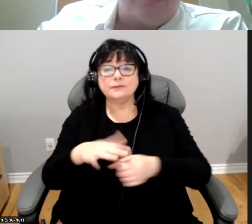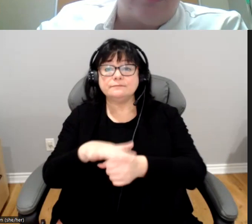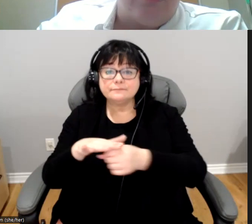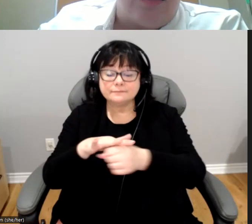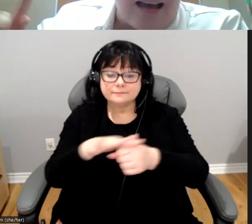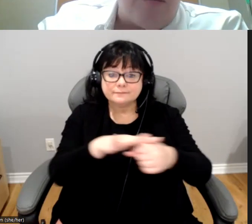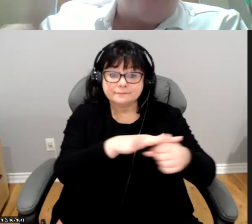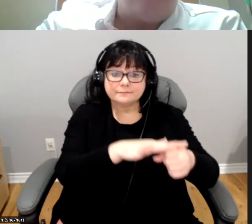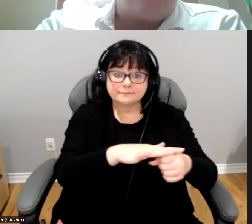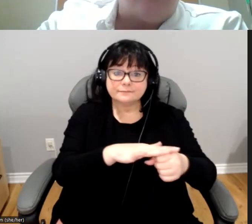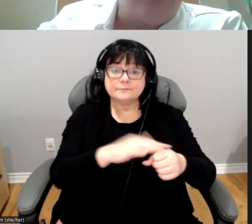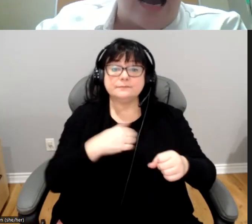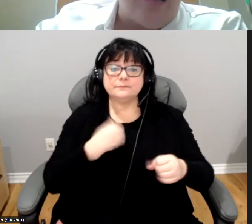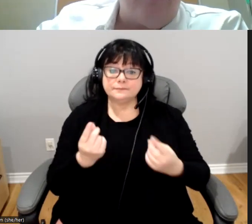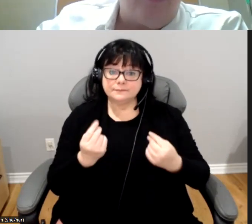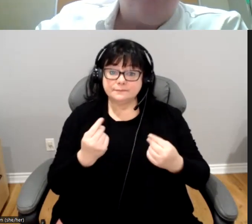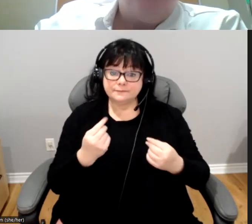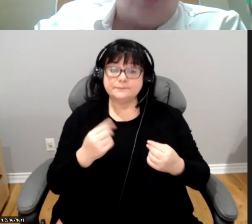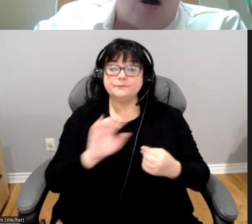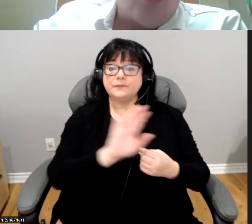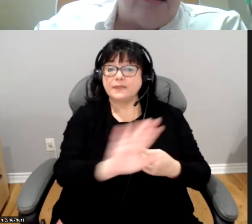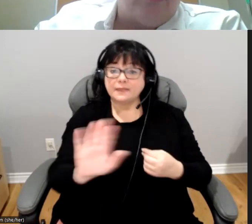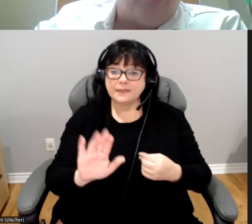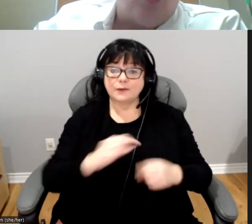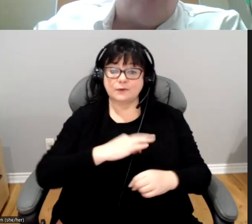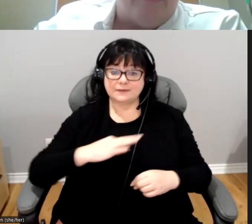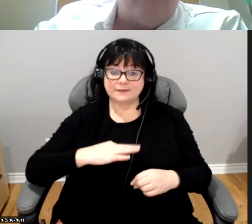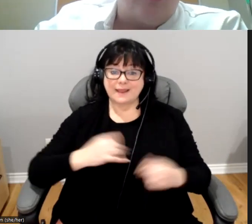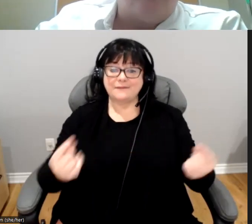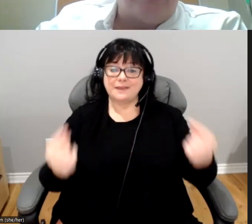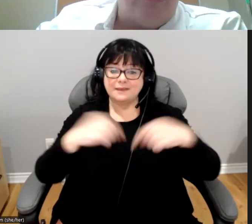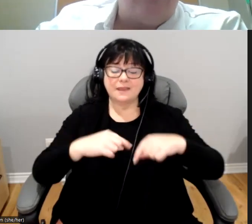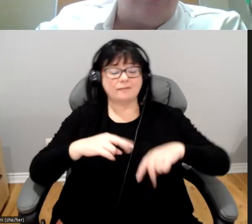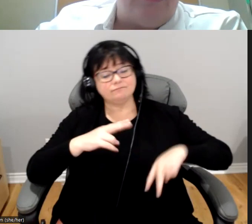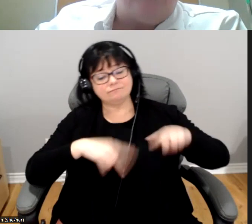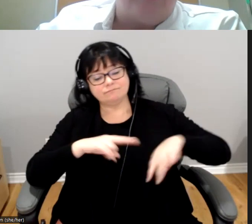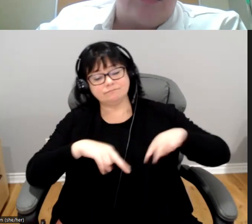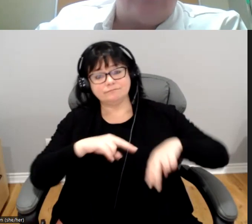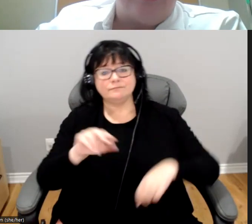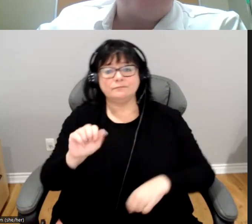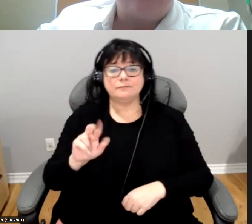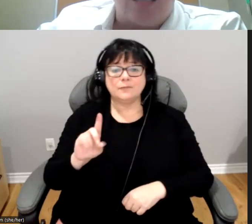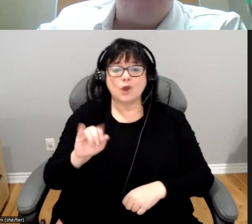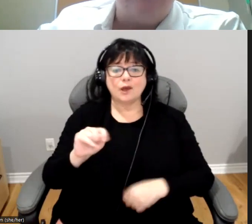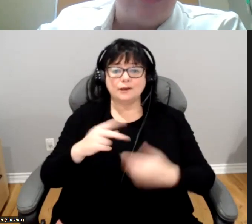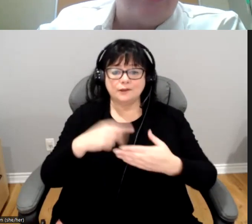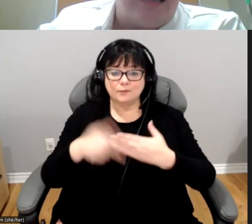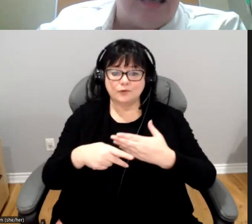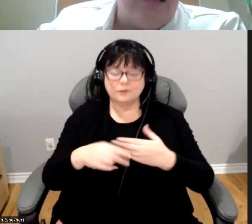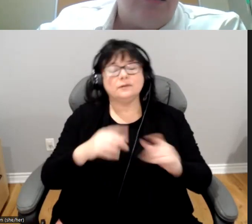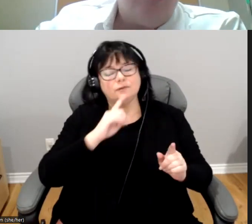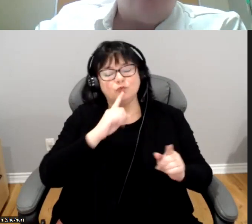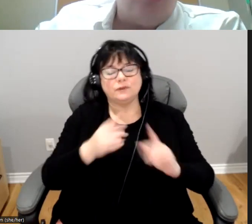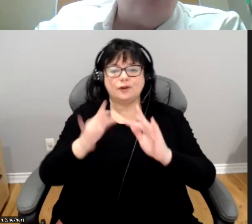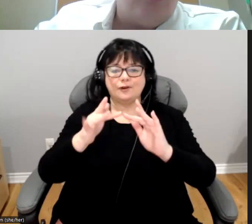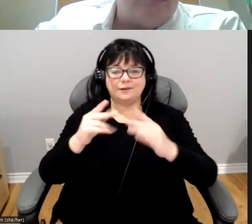invite them and their staff to audit the program. So here's the link to the class. Come and sit